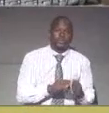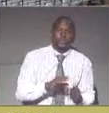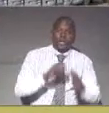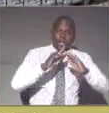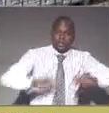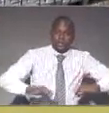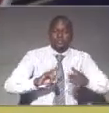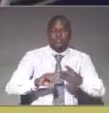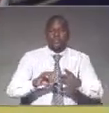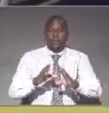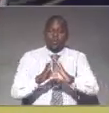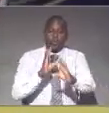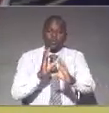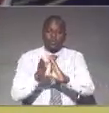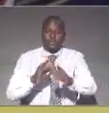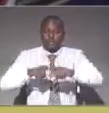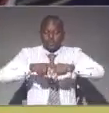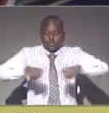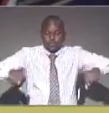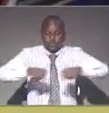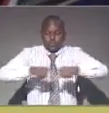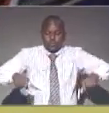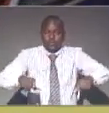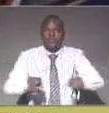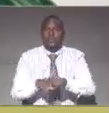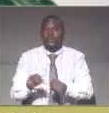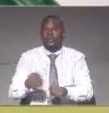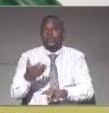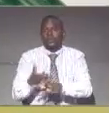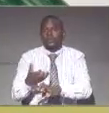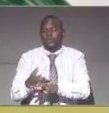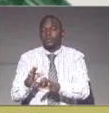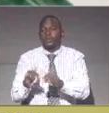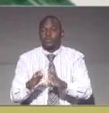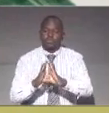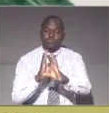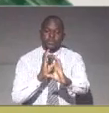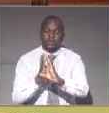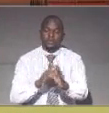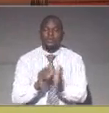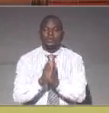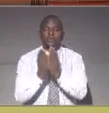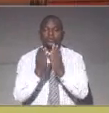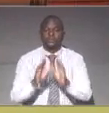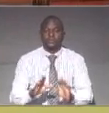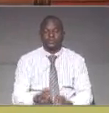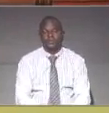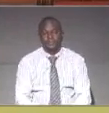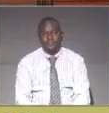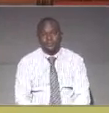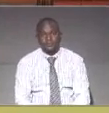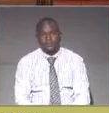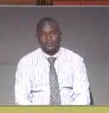hollow sections, galvanized wires and the roofing's plastic polypipes. Dennis Igoa for UBC